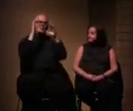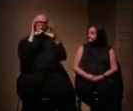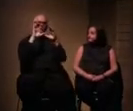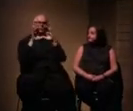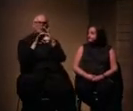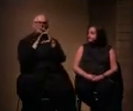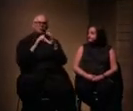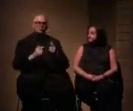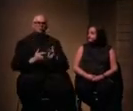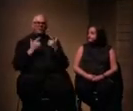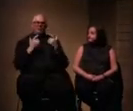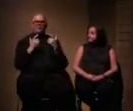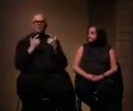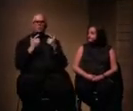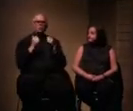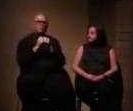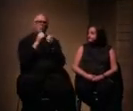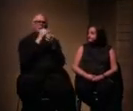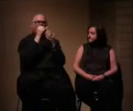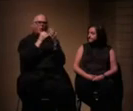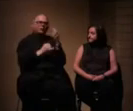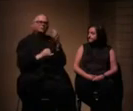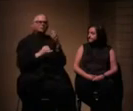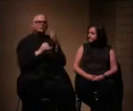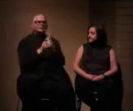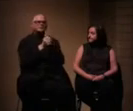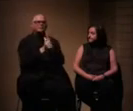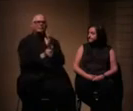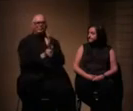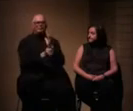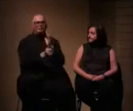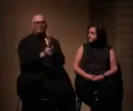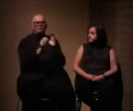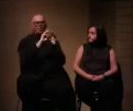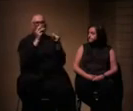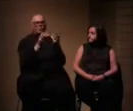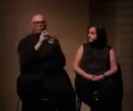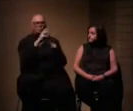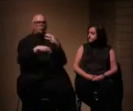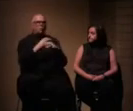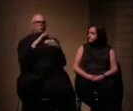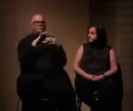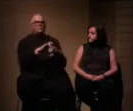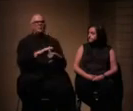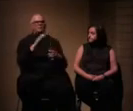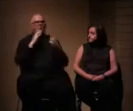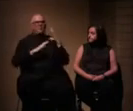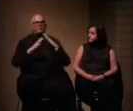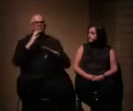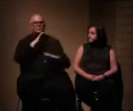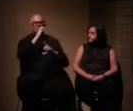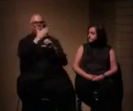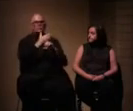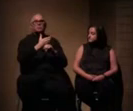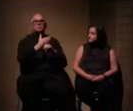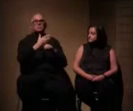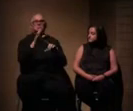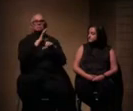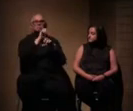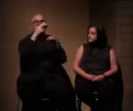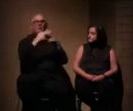to life through their artistry and craftsmanship in the world of costumes. The nominees for Outstanding